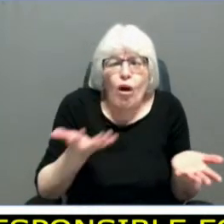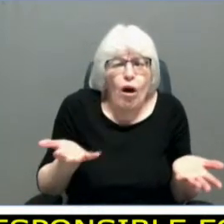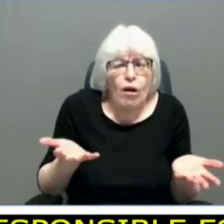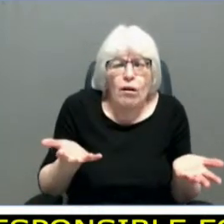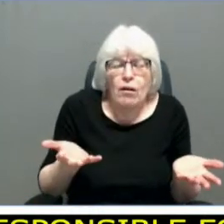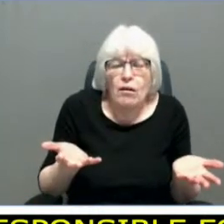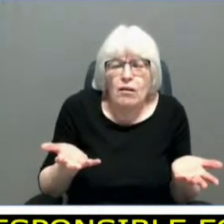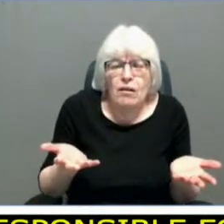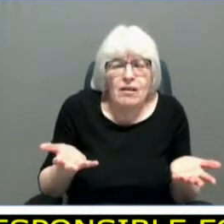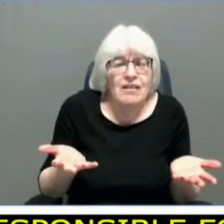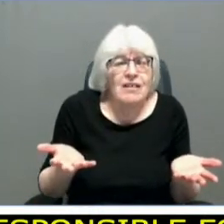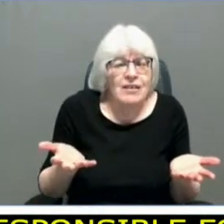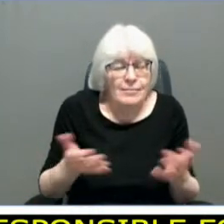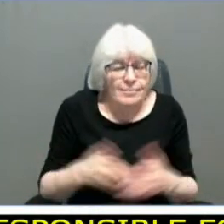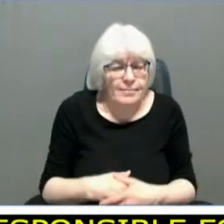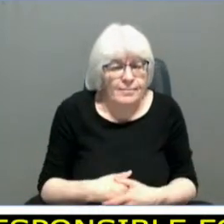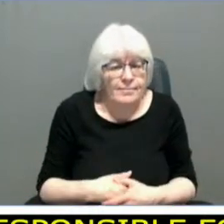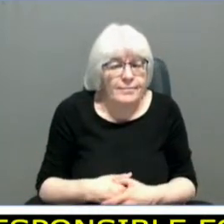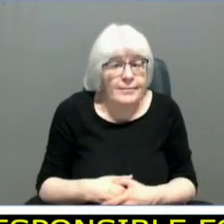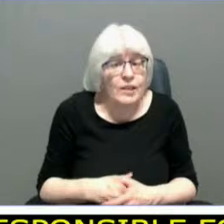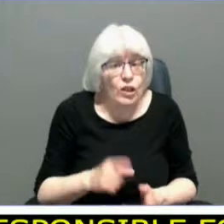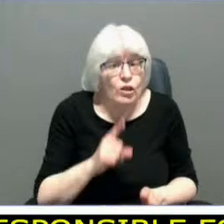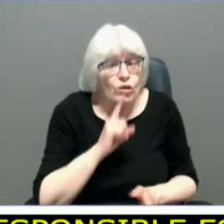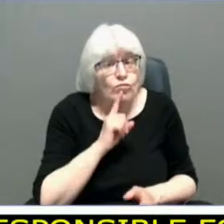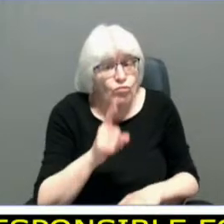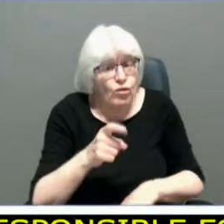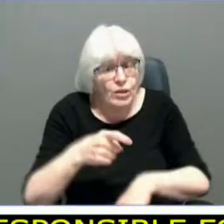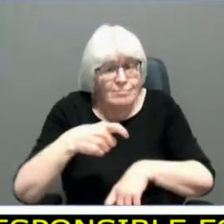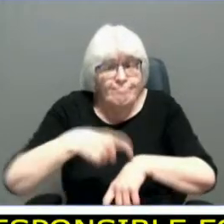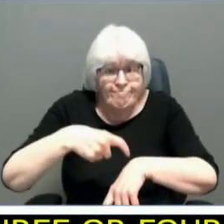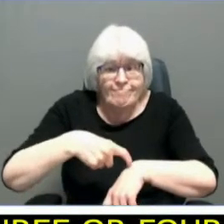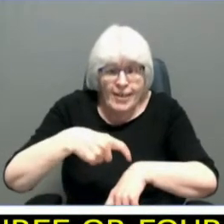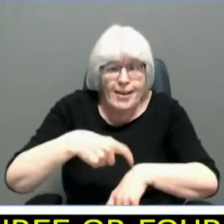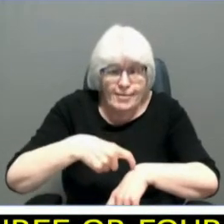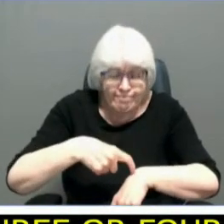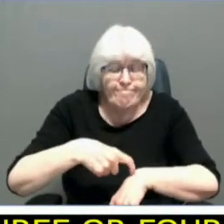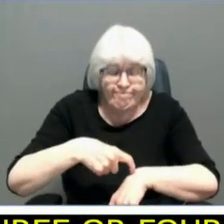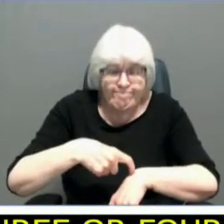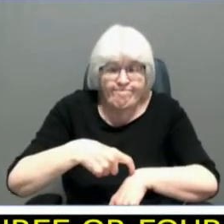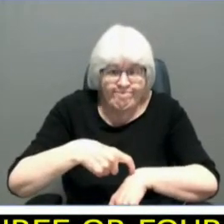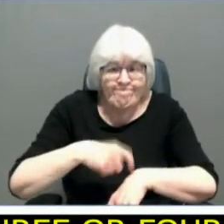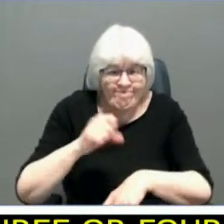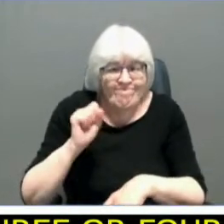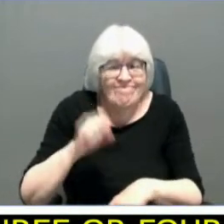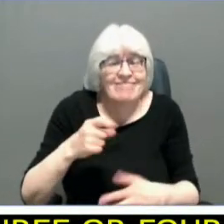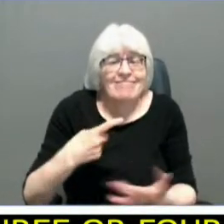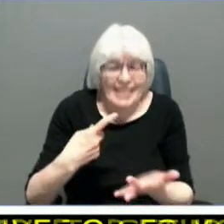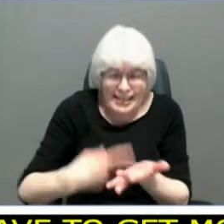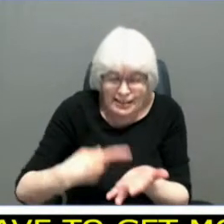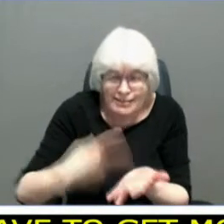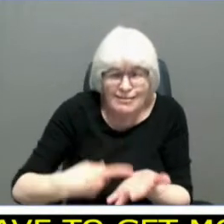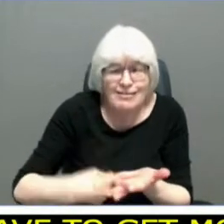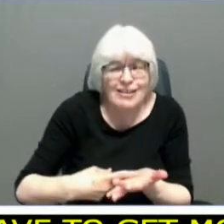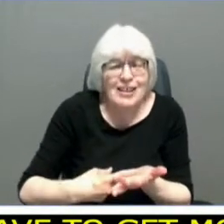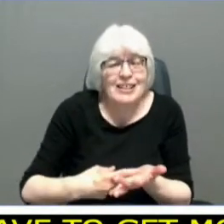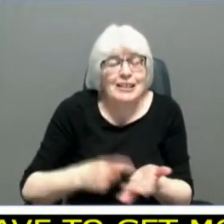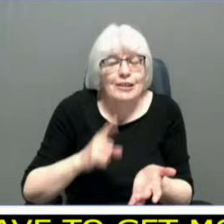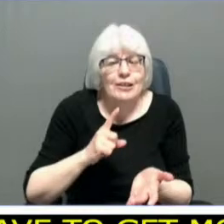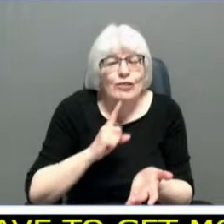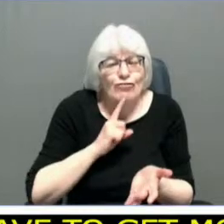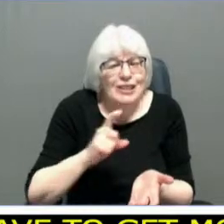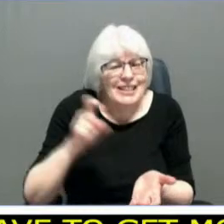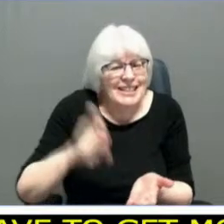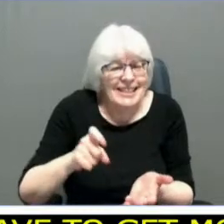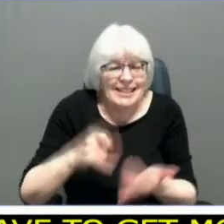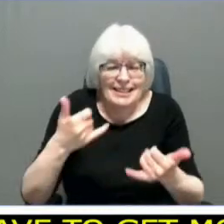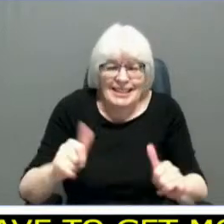Yeah, time is definitely marching on. There's no question. That's why we're talking about, like, we really need some clarity on the path